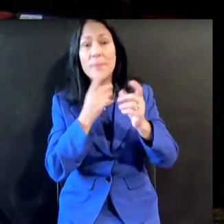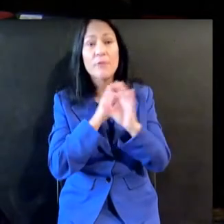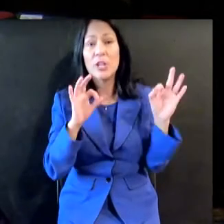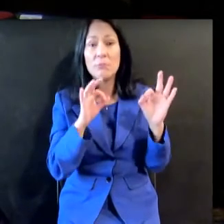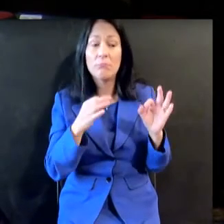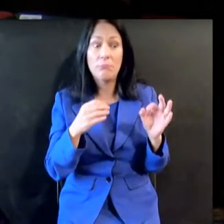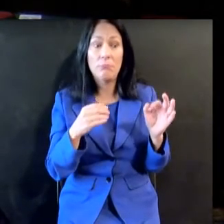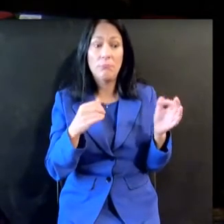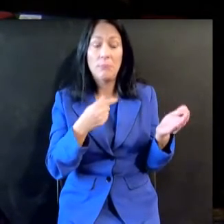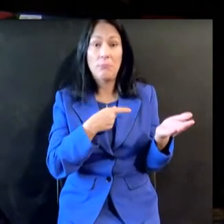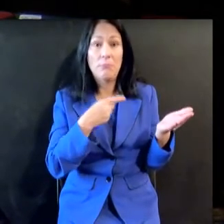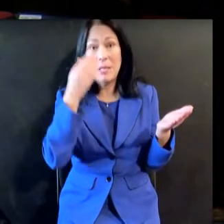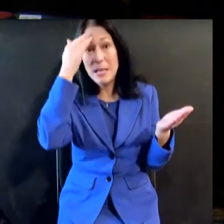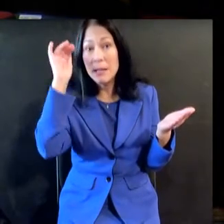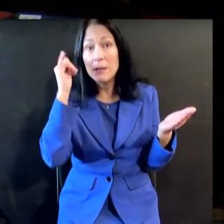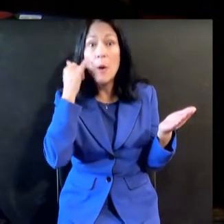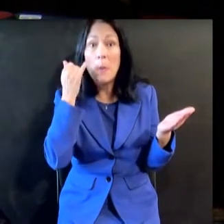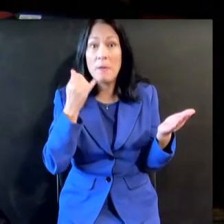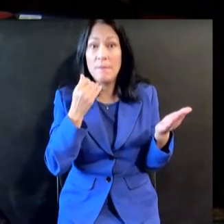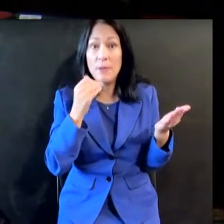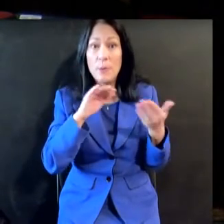when or if he'd be released.